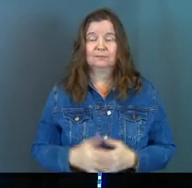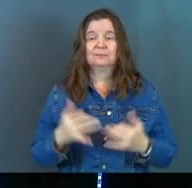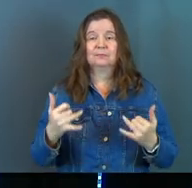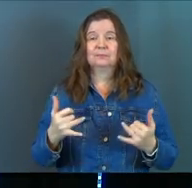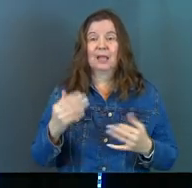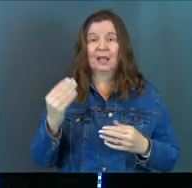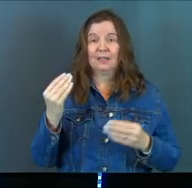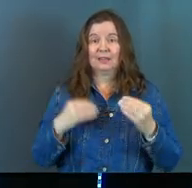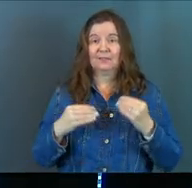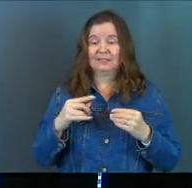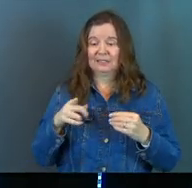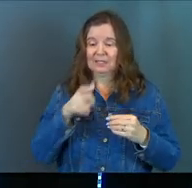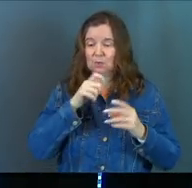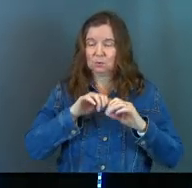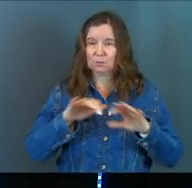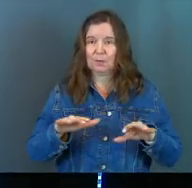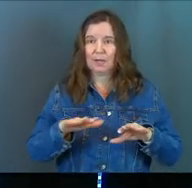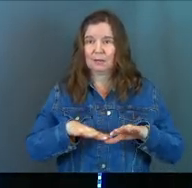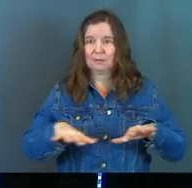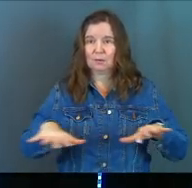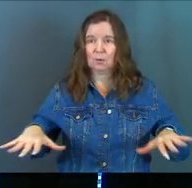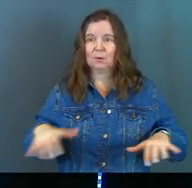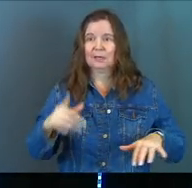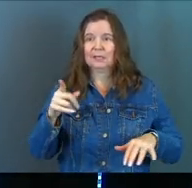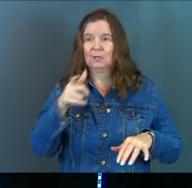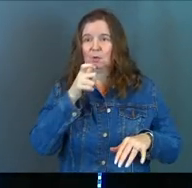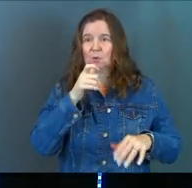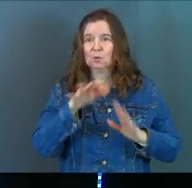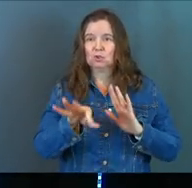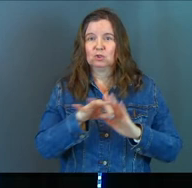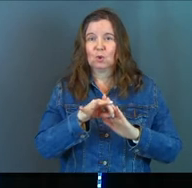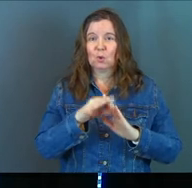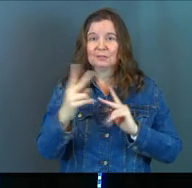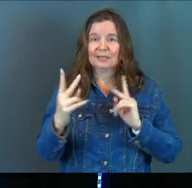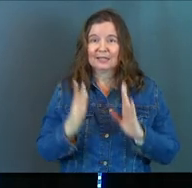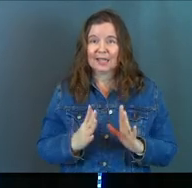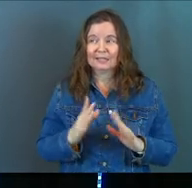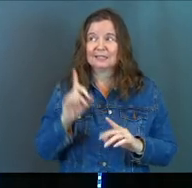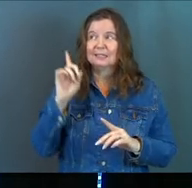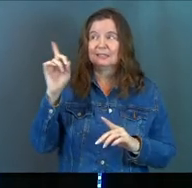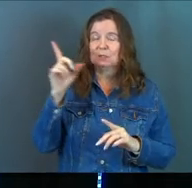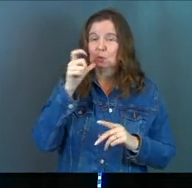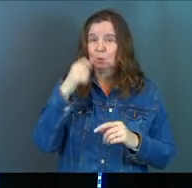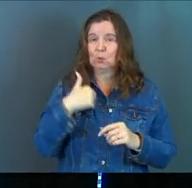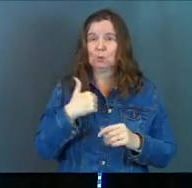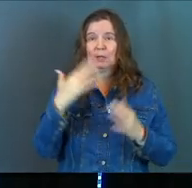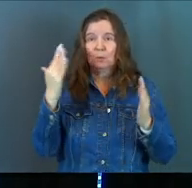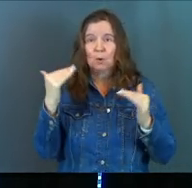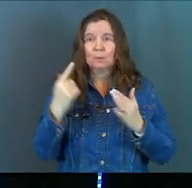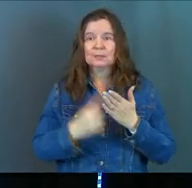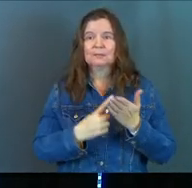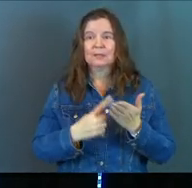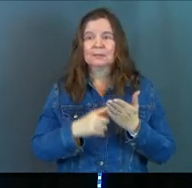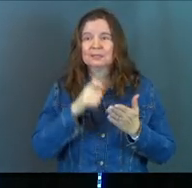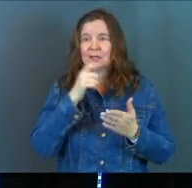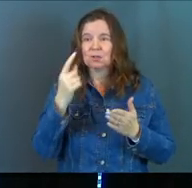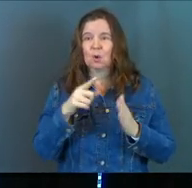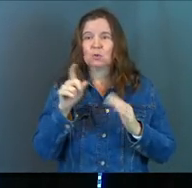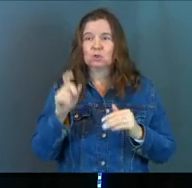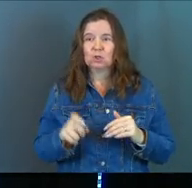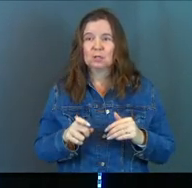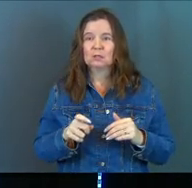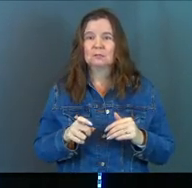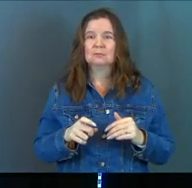At this feast, it is he who spread the board, and it is he who has chosen the guests. It is he, we may dare to hope, who sometimes does and always